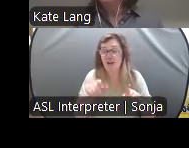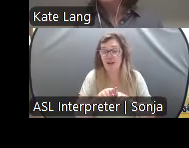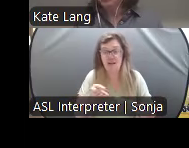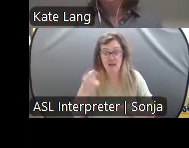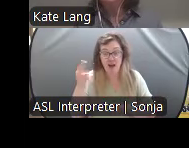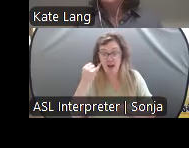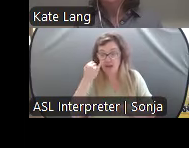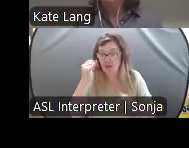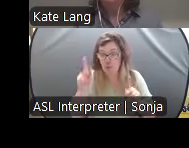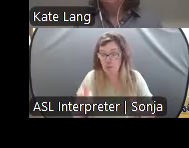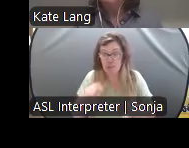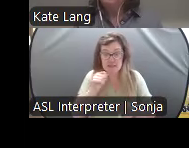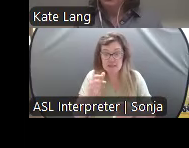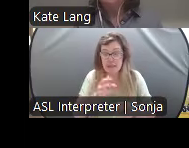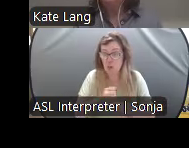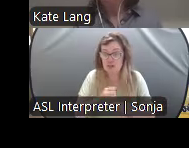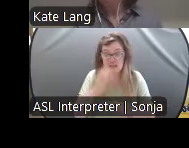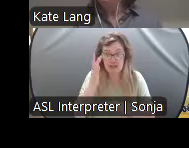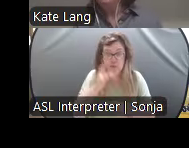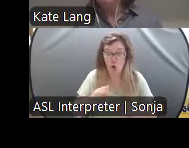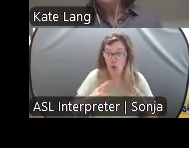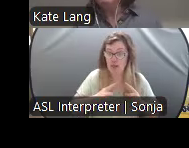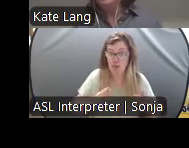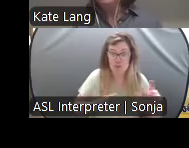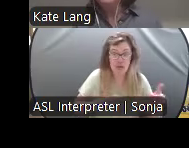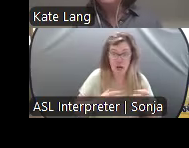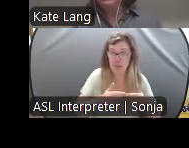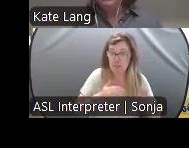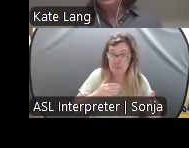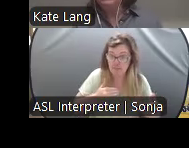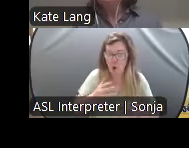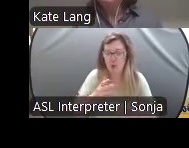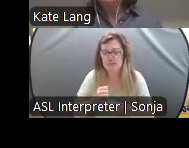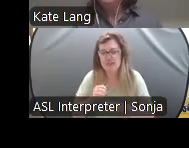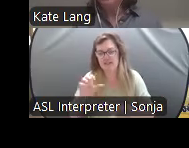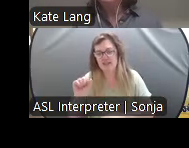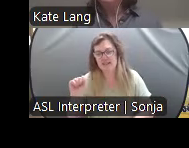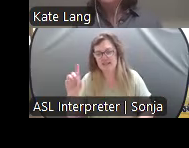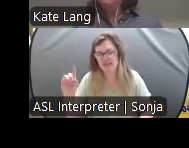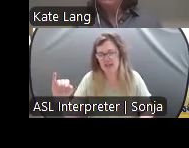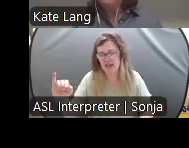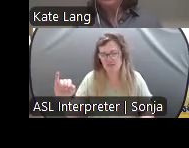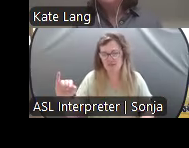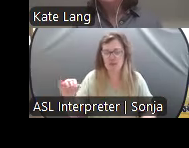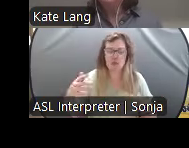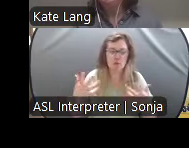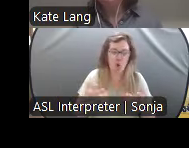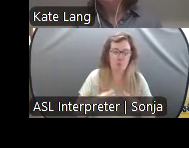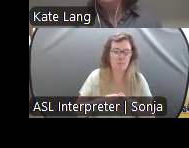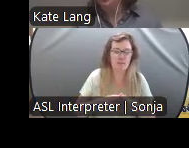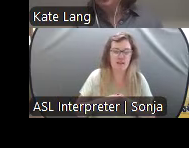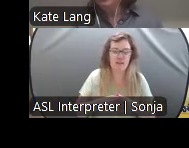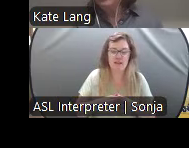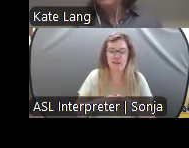the person did not receive early retirement before receiving SSDI. So the disability benefits will